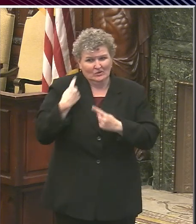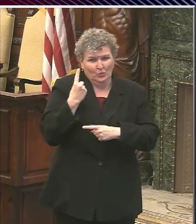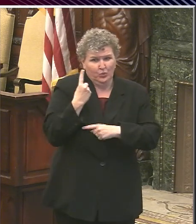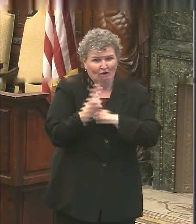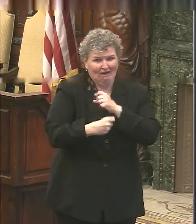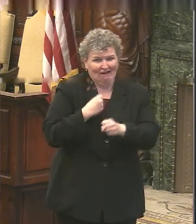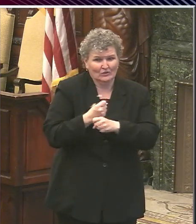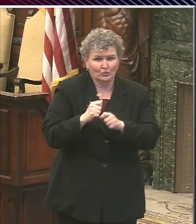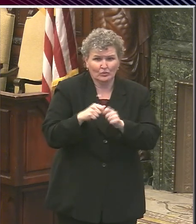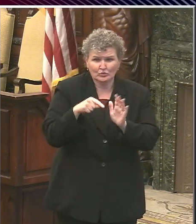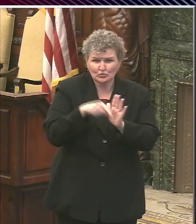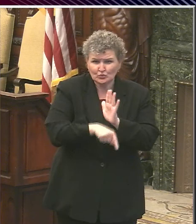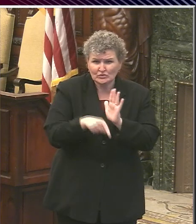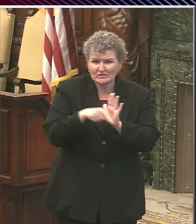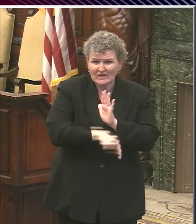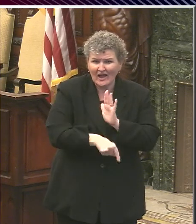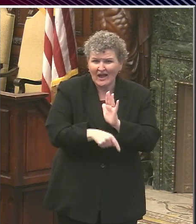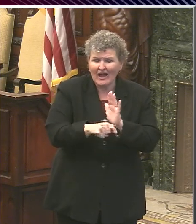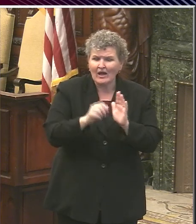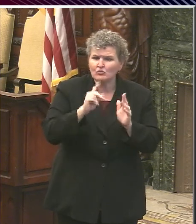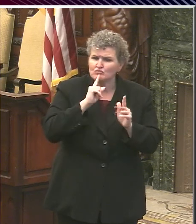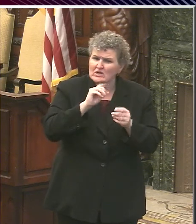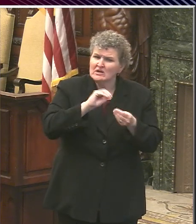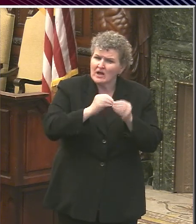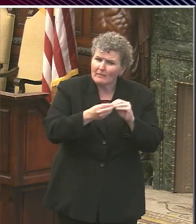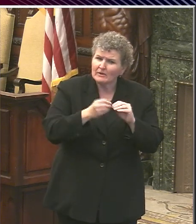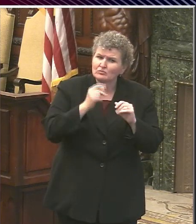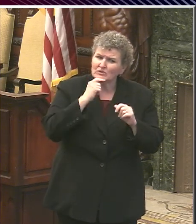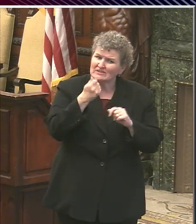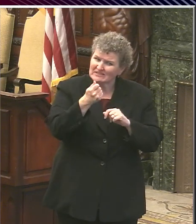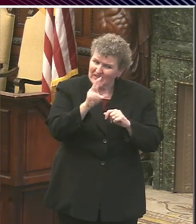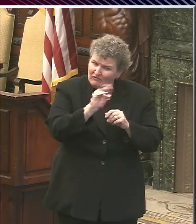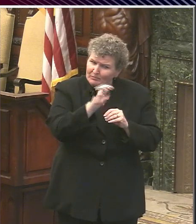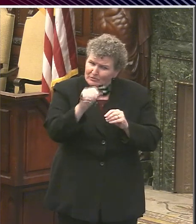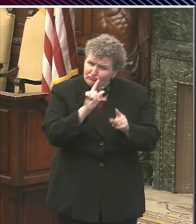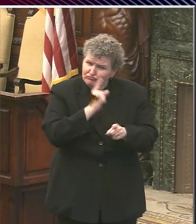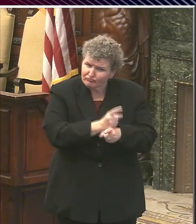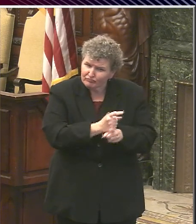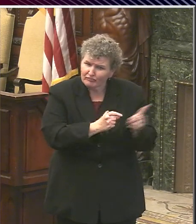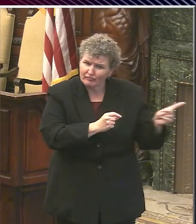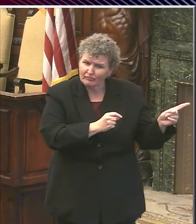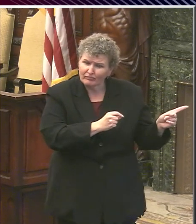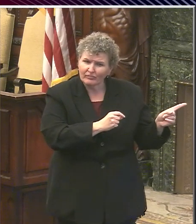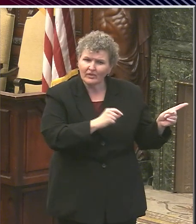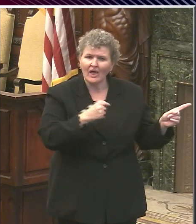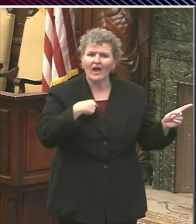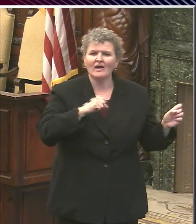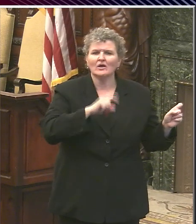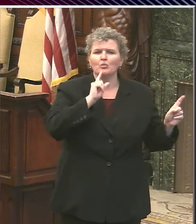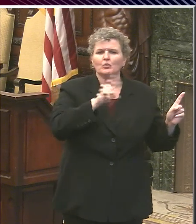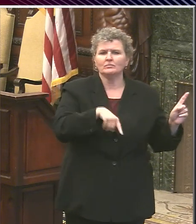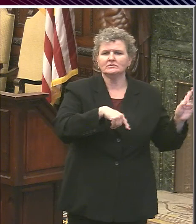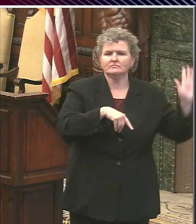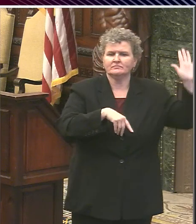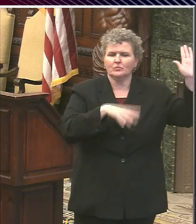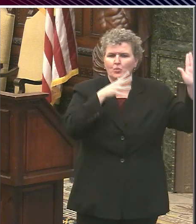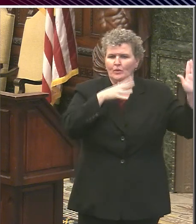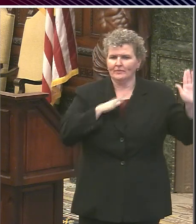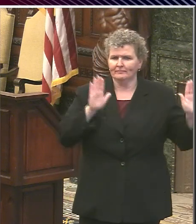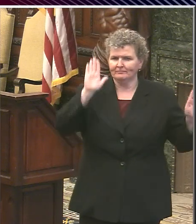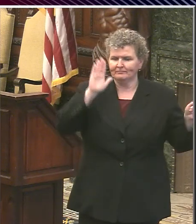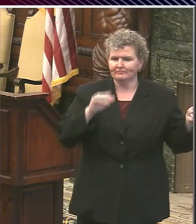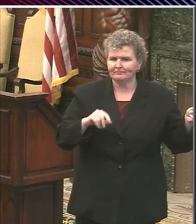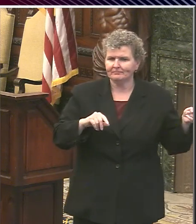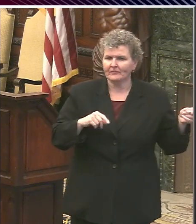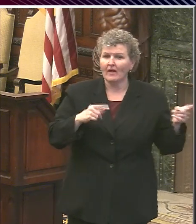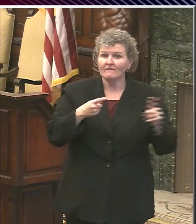the actual numbers or a source for that? Yeah, I do not. Okay. I can respond to that. Hi. Okay, it's from the